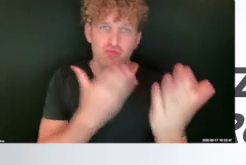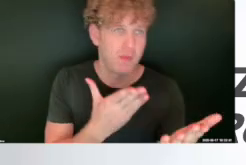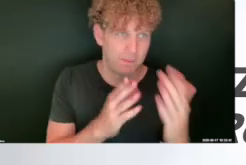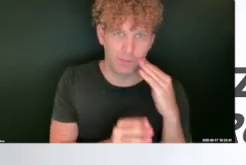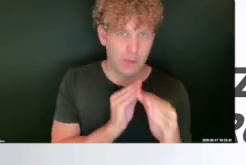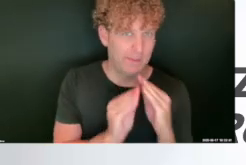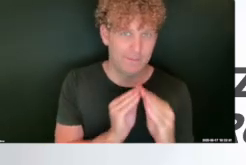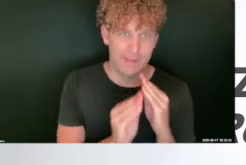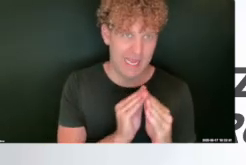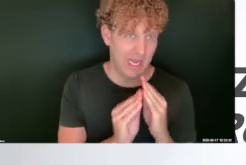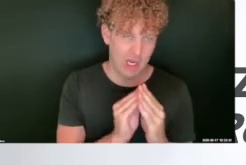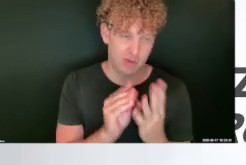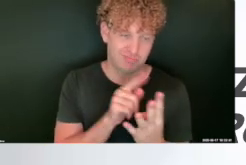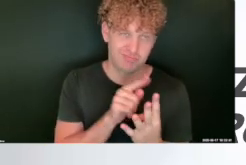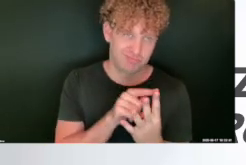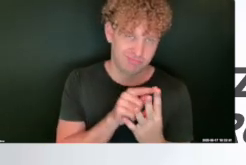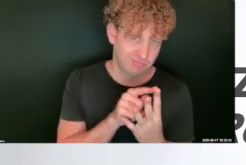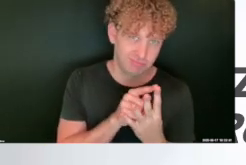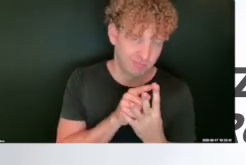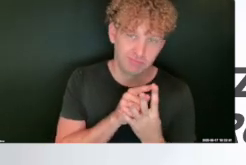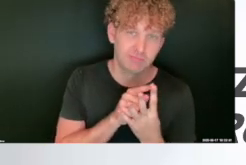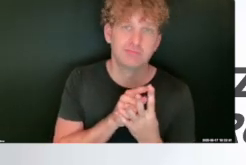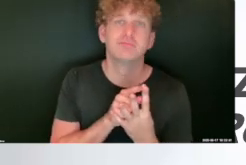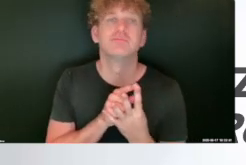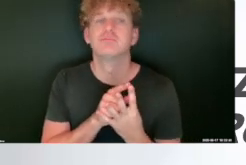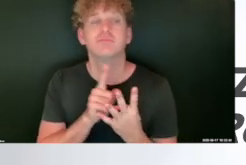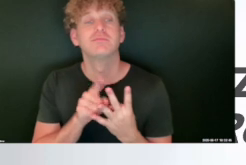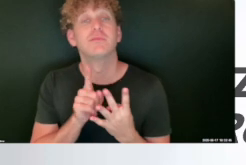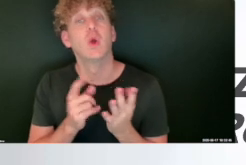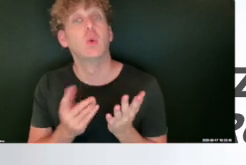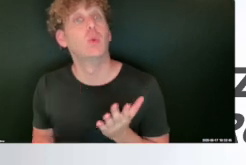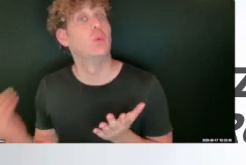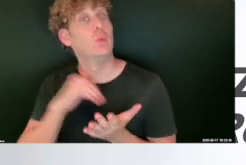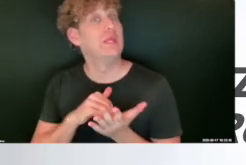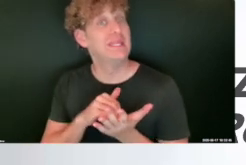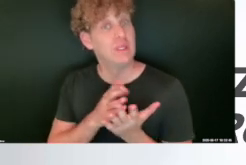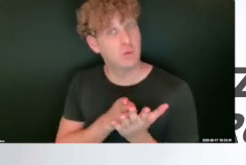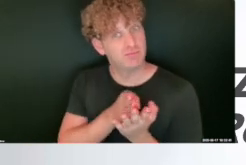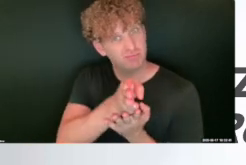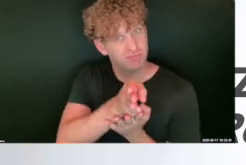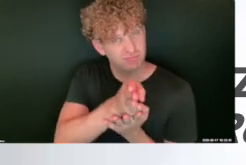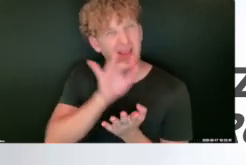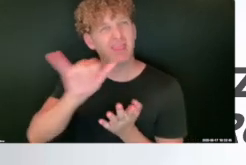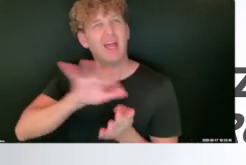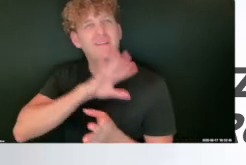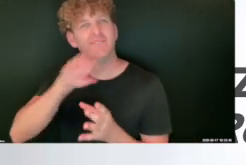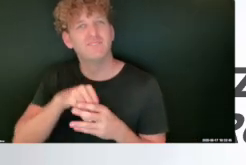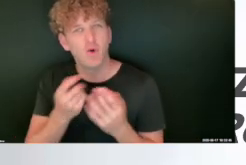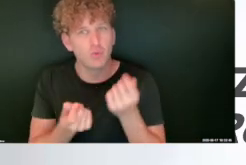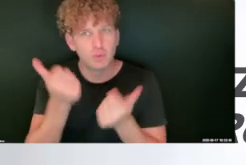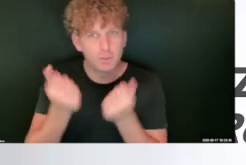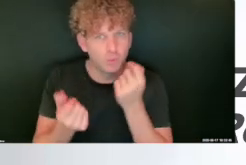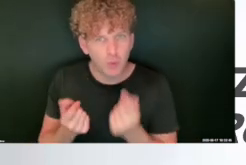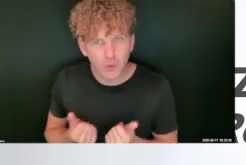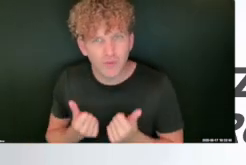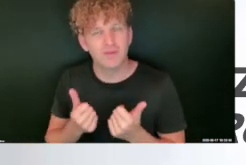Refurbishment will take place within the educational and training partner network where possible or sold